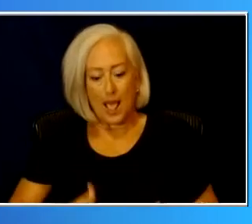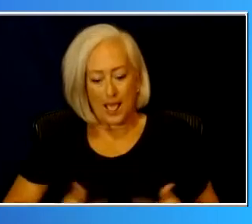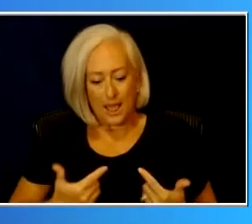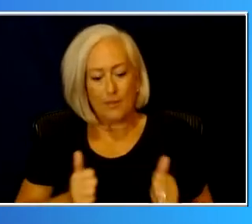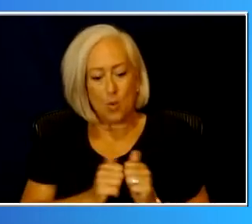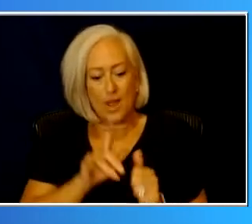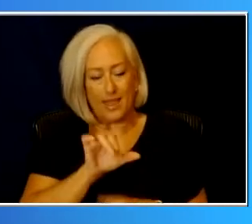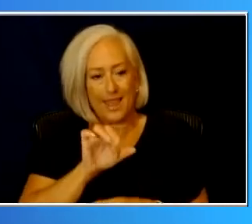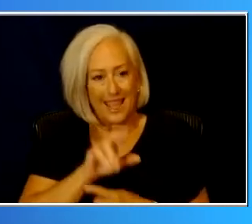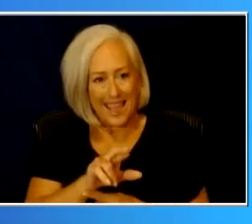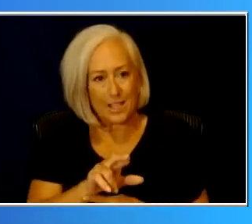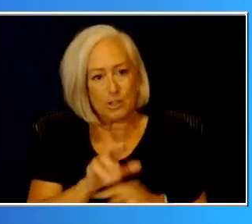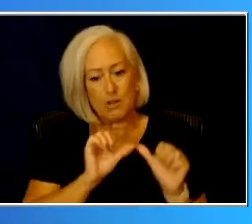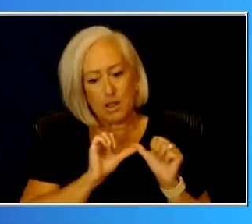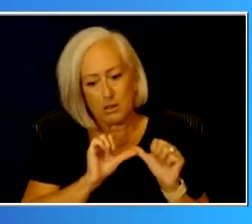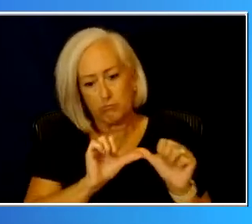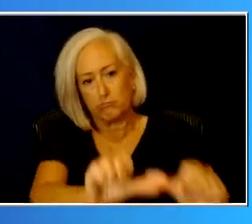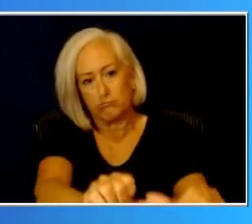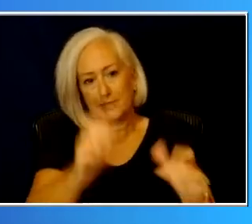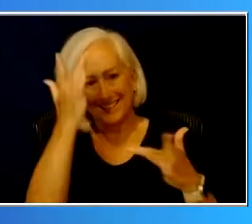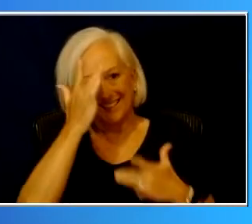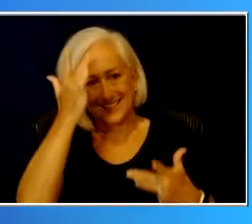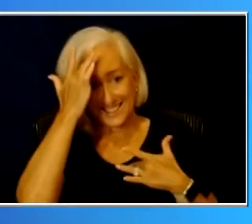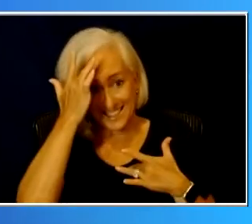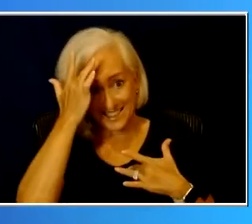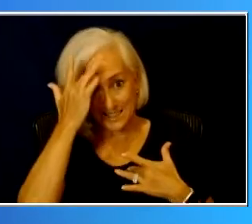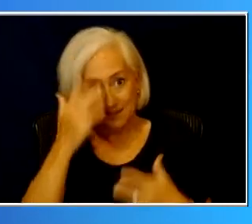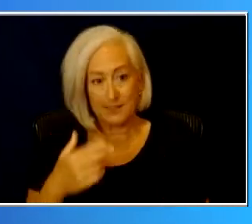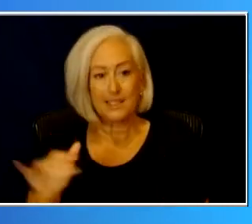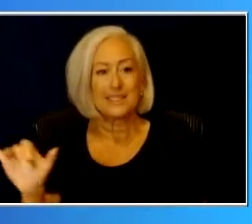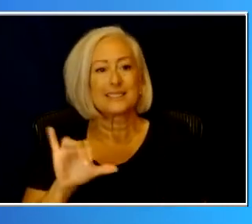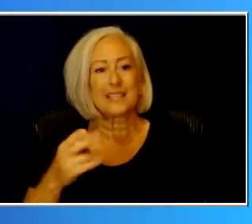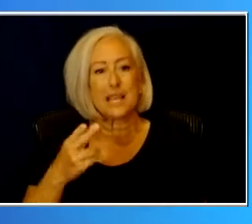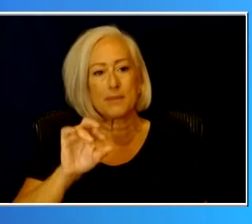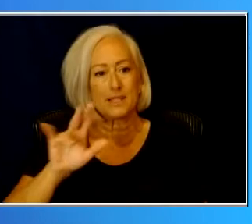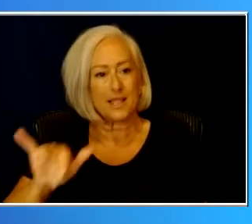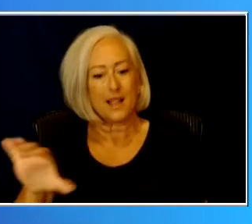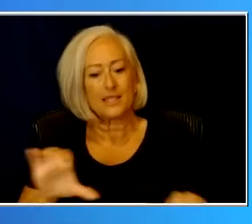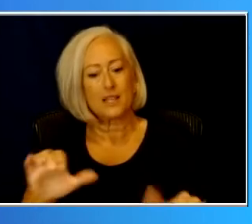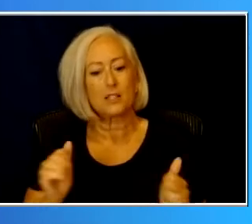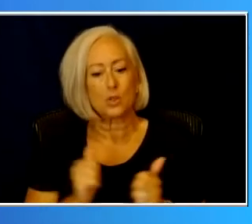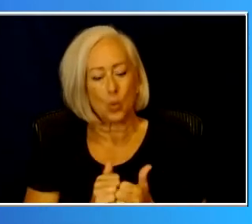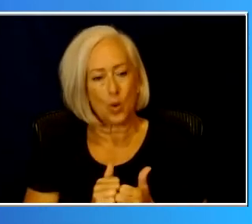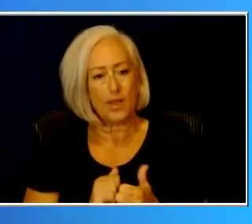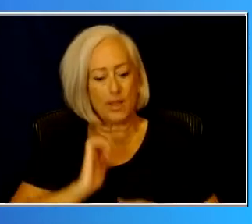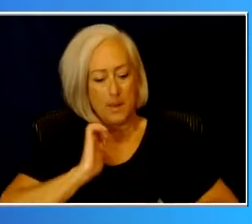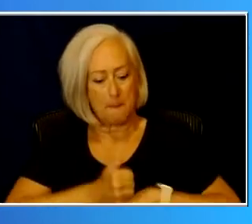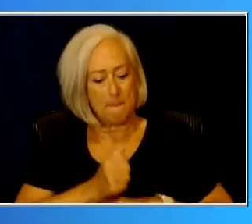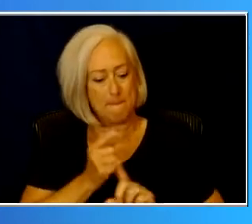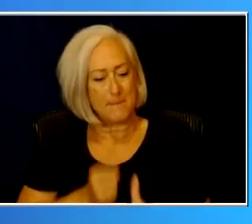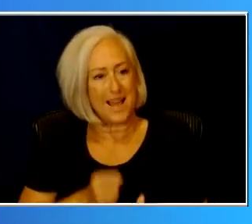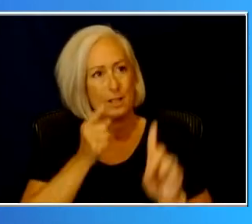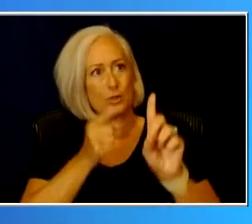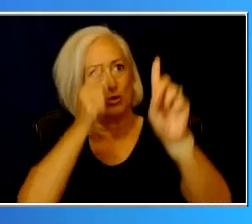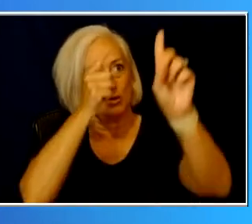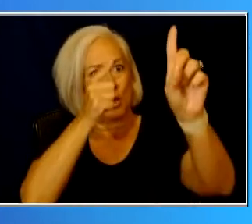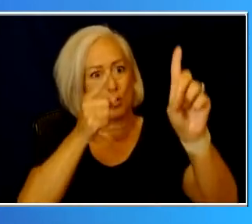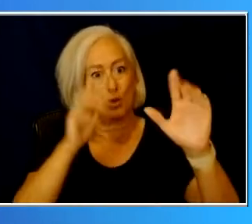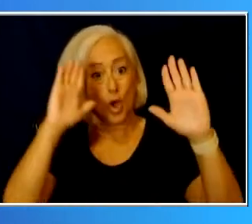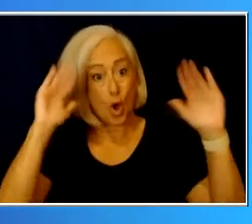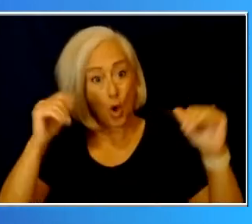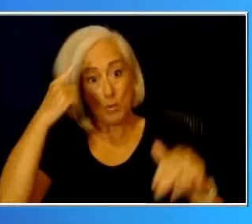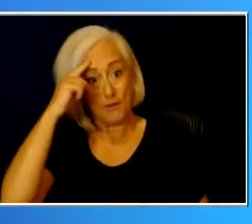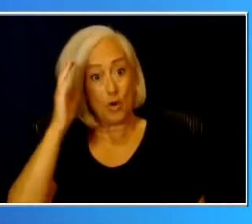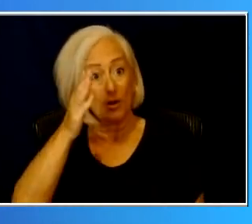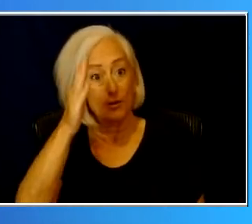that is what Holly is doing with milestones and thinking about future planning and having hope for the future while we're dealing with cancer